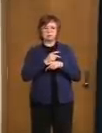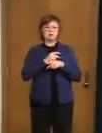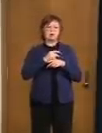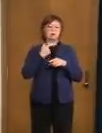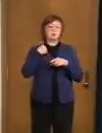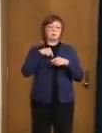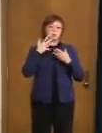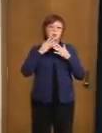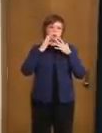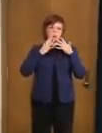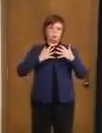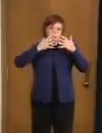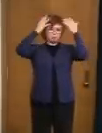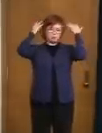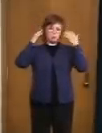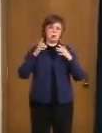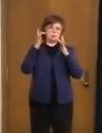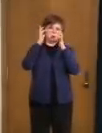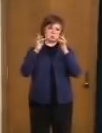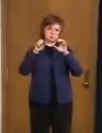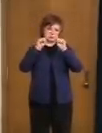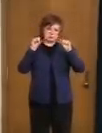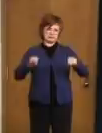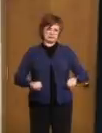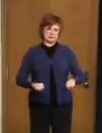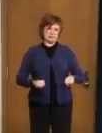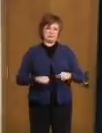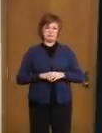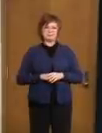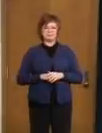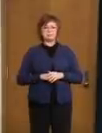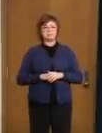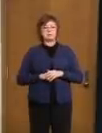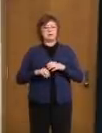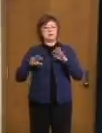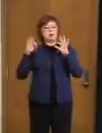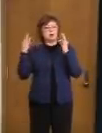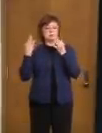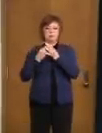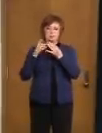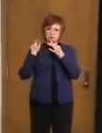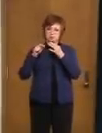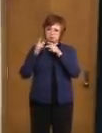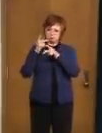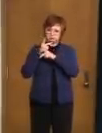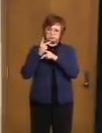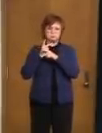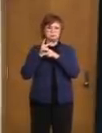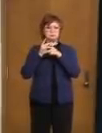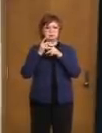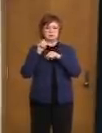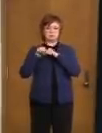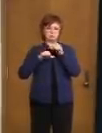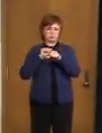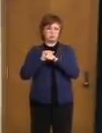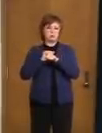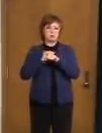keeps rolling up and gives that additional protection that ultimately will enable us to get out of the